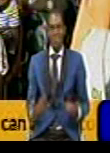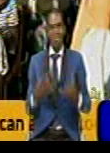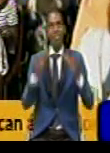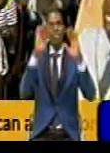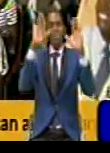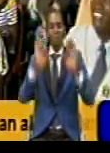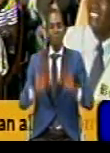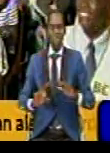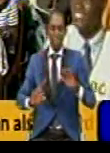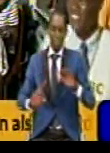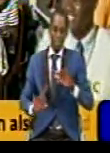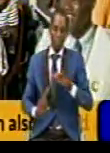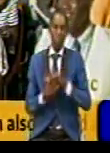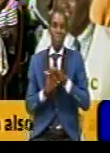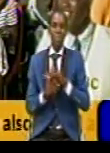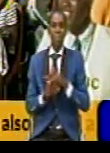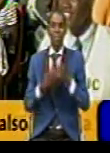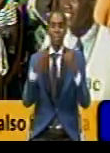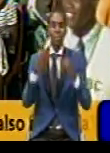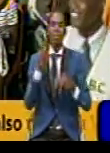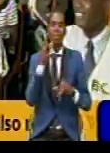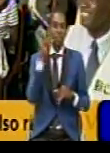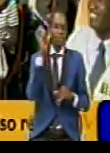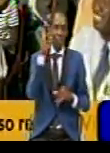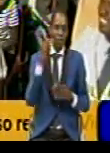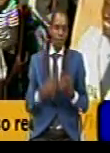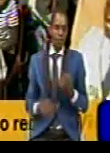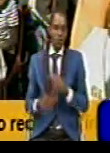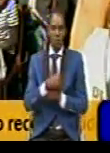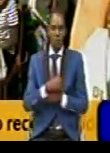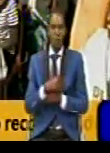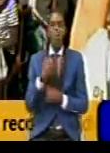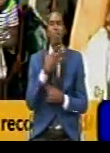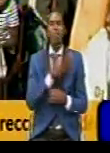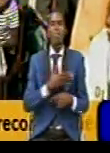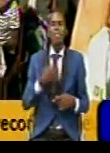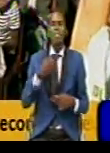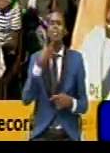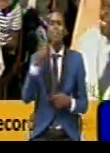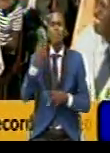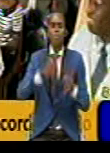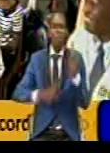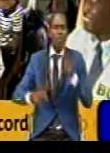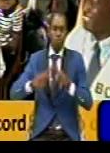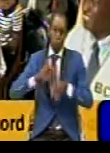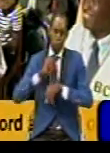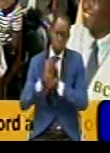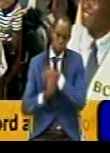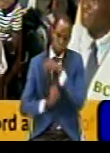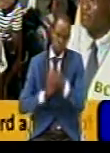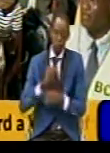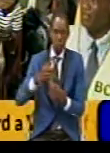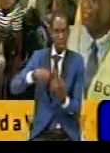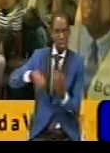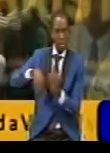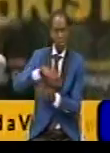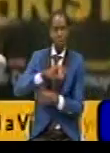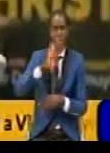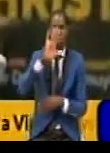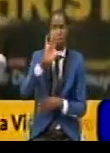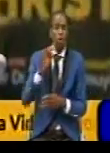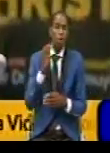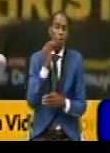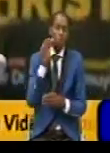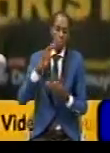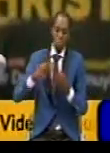Somebody invited them, and now the miracle took place. They came yesterday, they came today. Please tell the